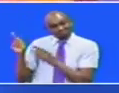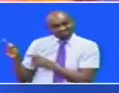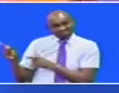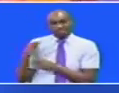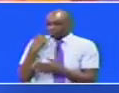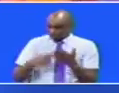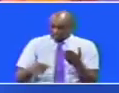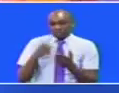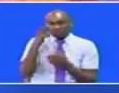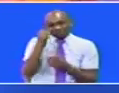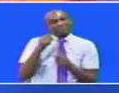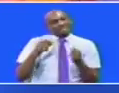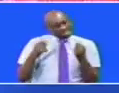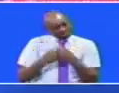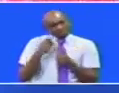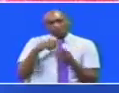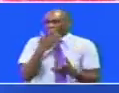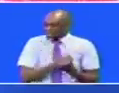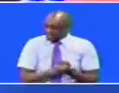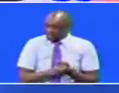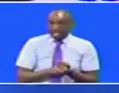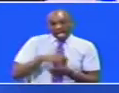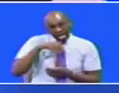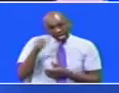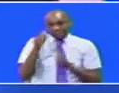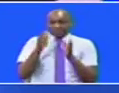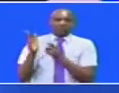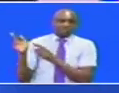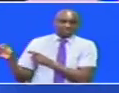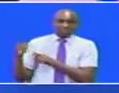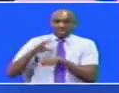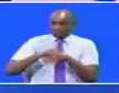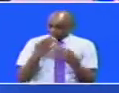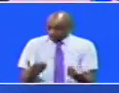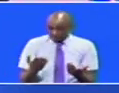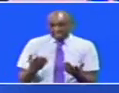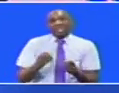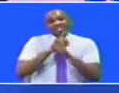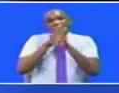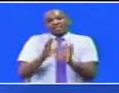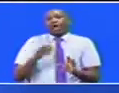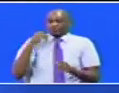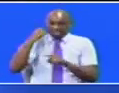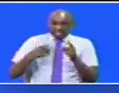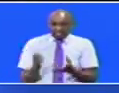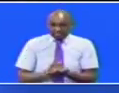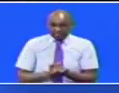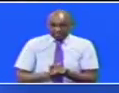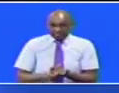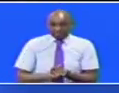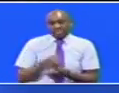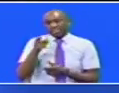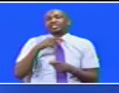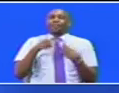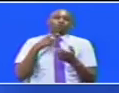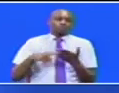sheets in 25 games in 2016, while Joaquin Zatudo of Posta Rangers was named Defender of the Year. About the clean sheets is